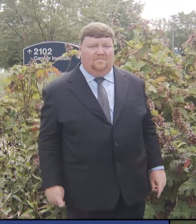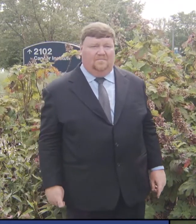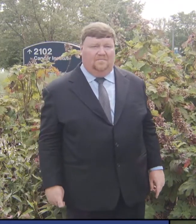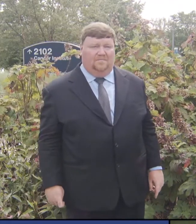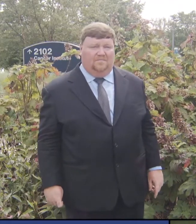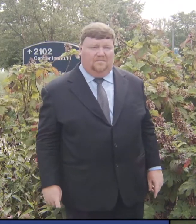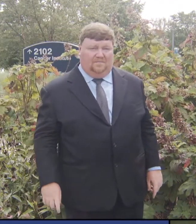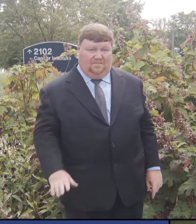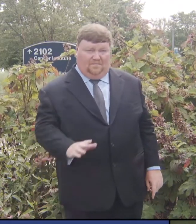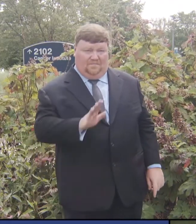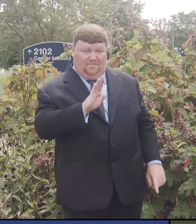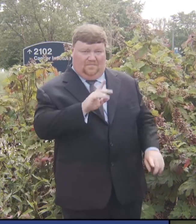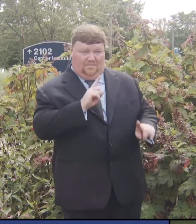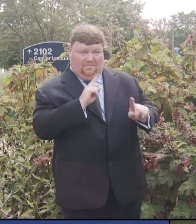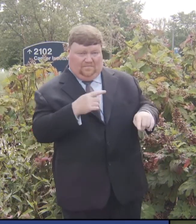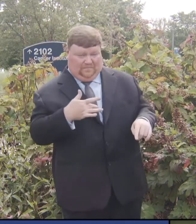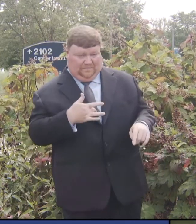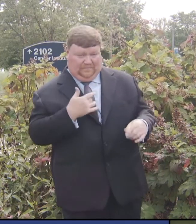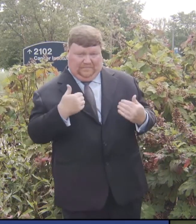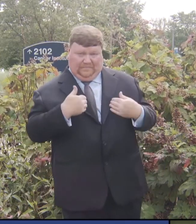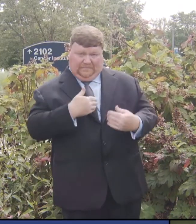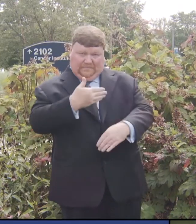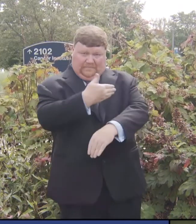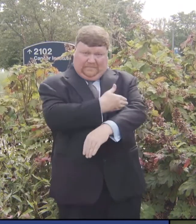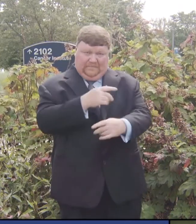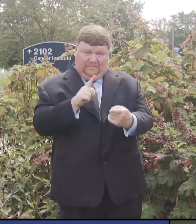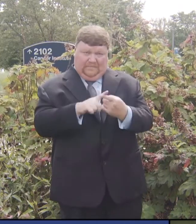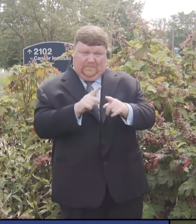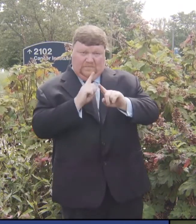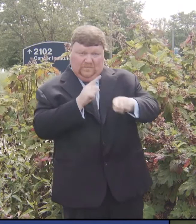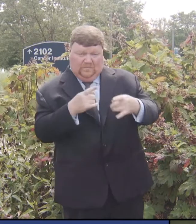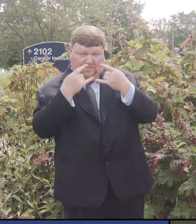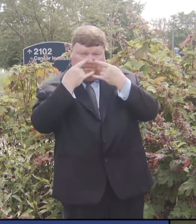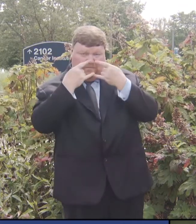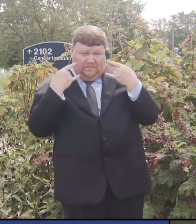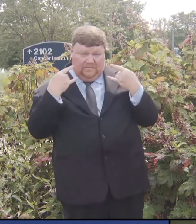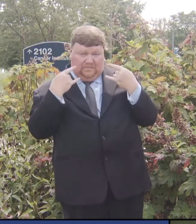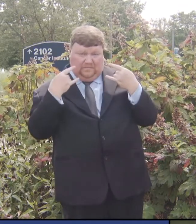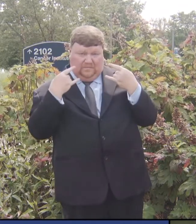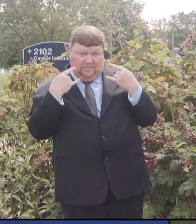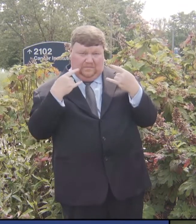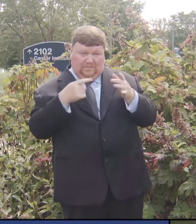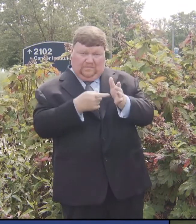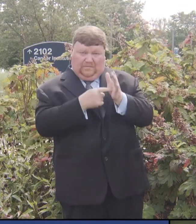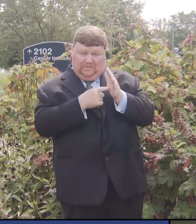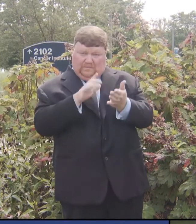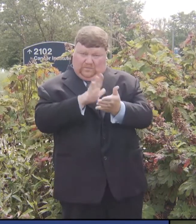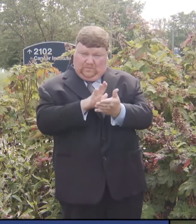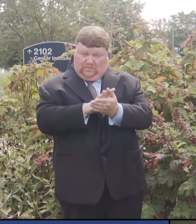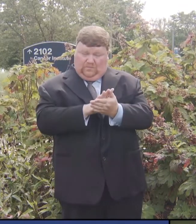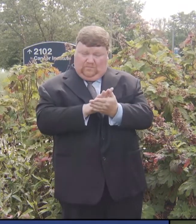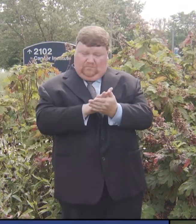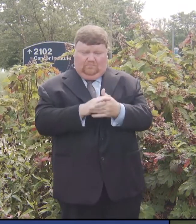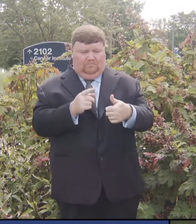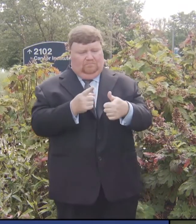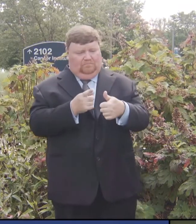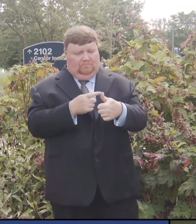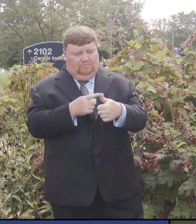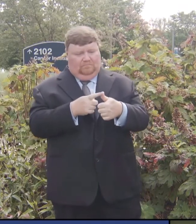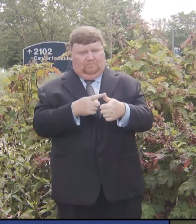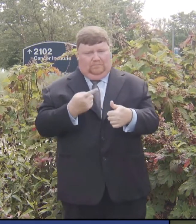have the power to order mask mandates in schools? Sure. So first and foremost, back to the point that we were on earlier,